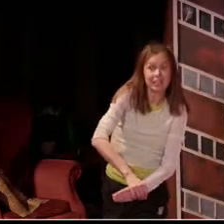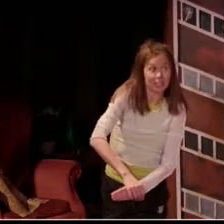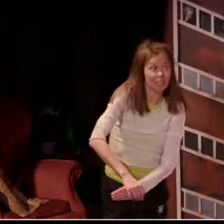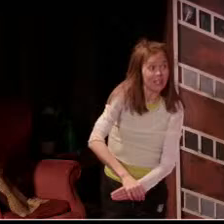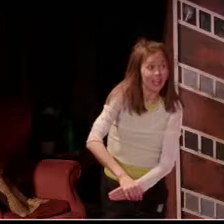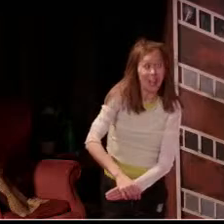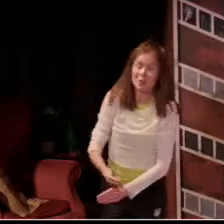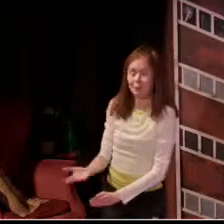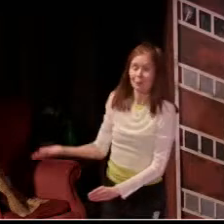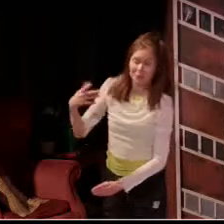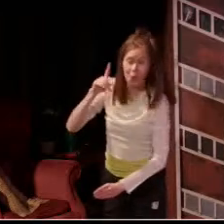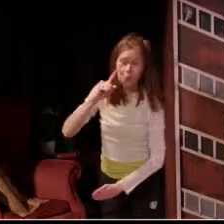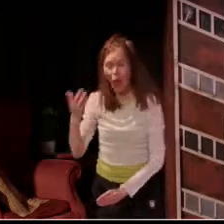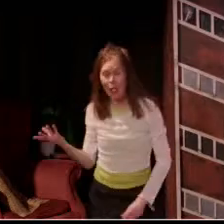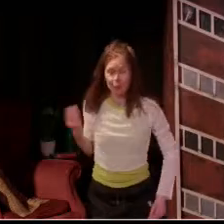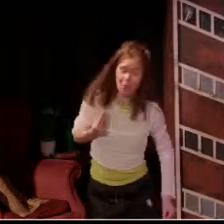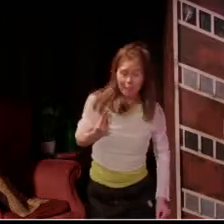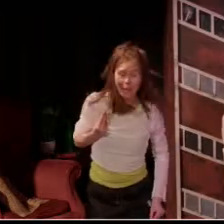Follow me, girls.